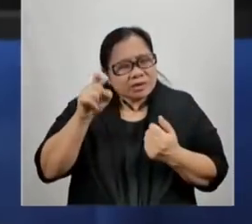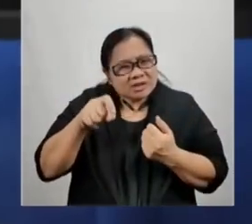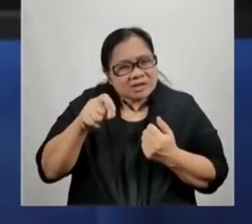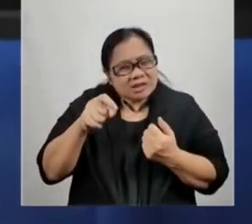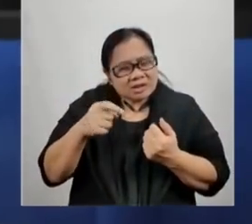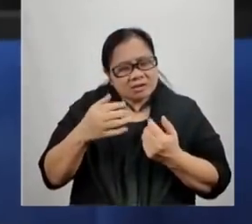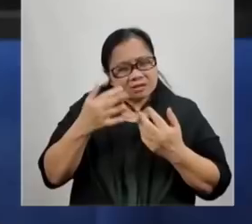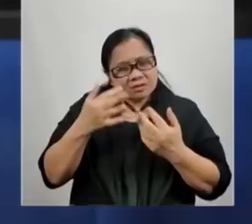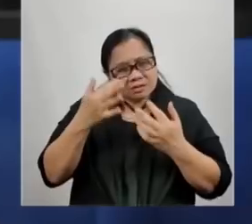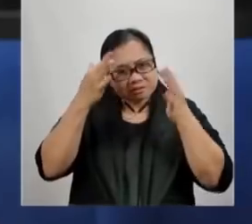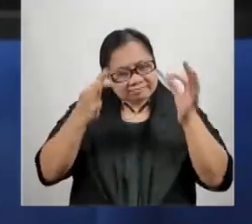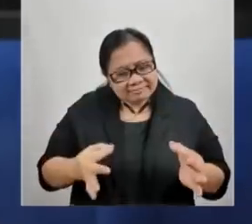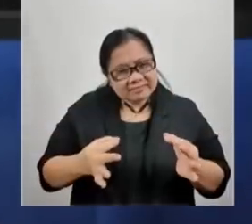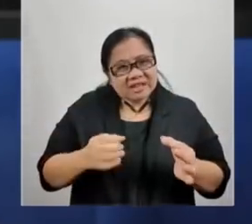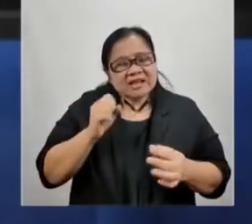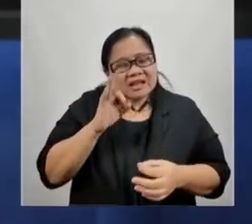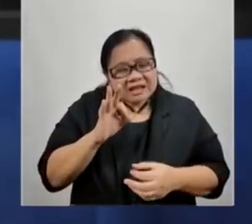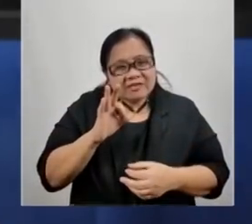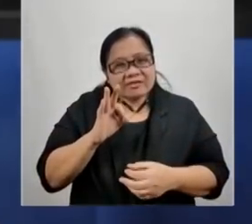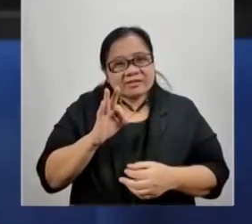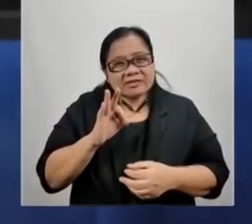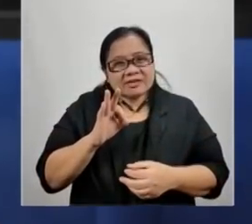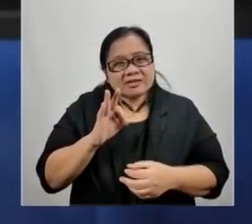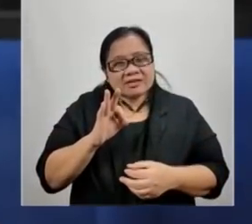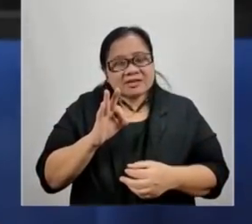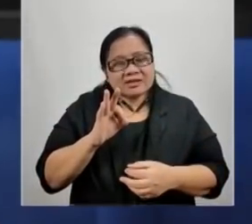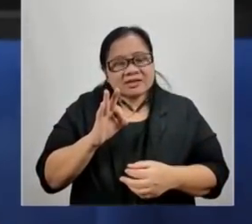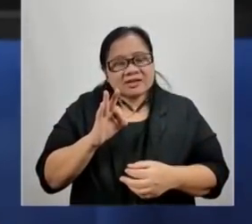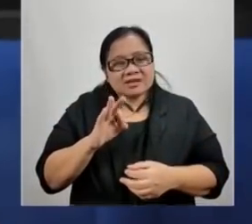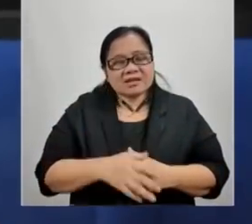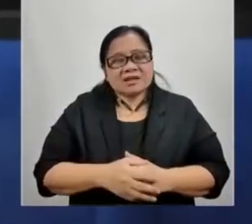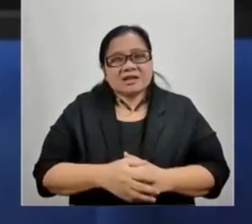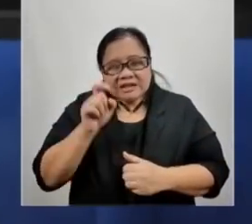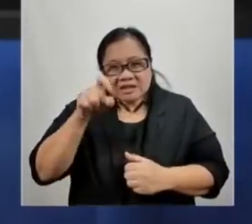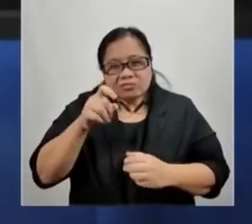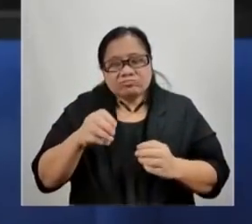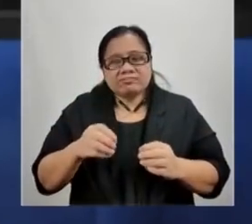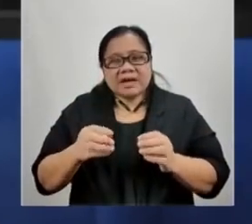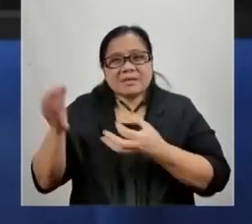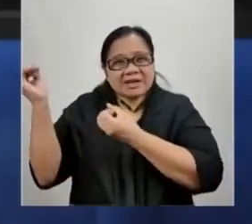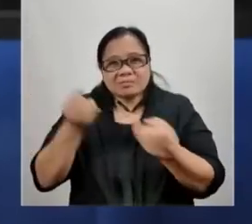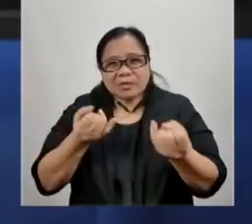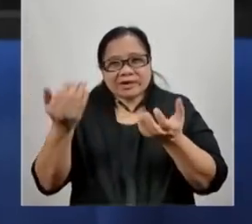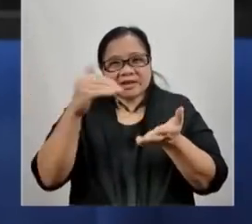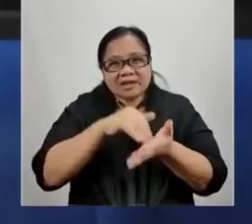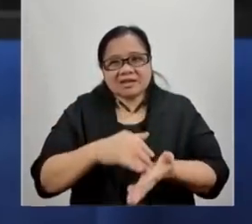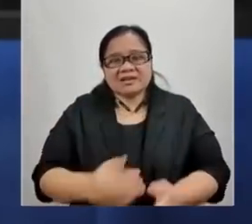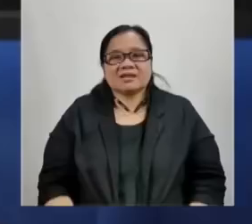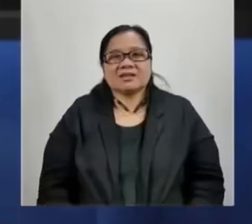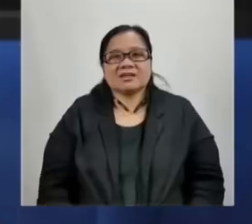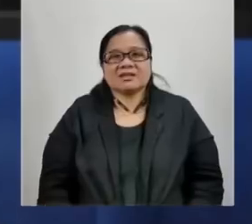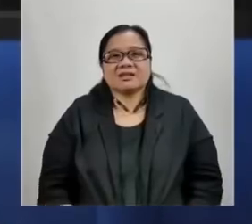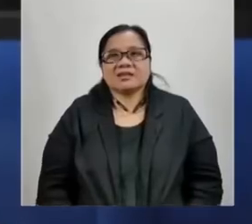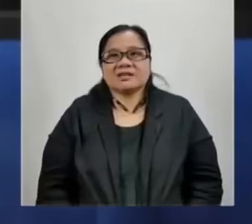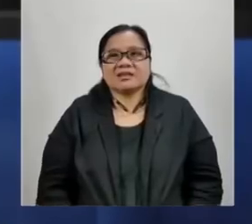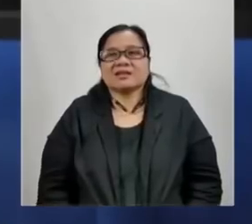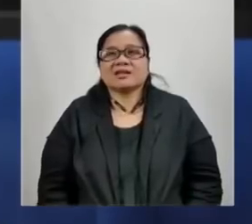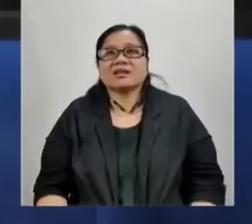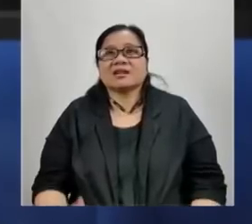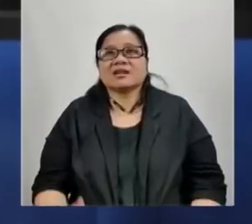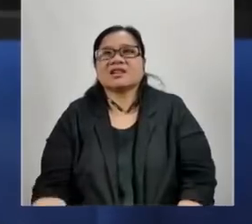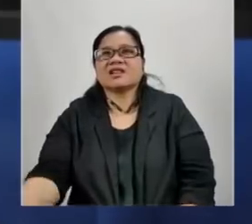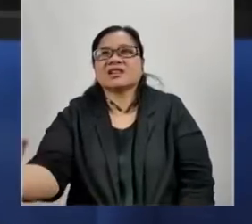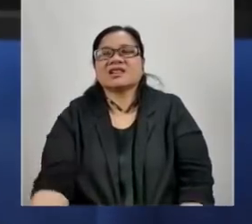importation, supposedly to address the critical levels that are approaching at the end of the month, will affect the harvest season, which opens in